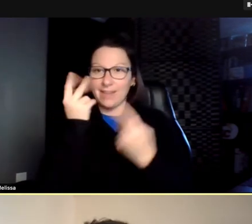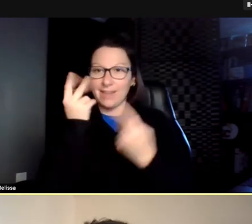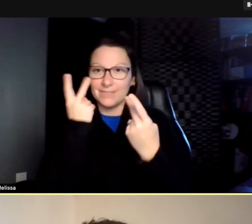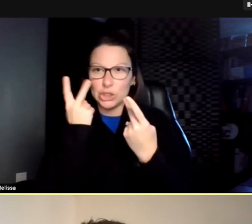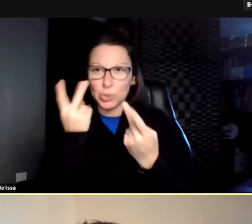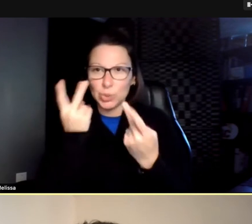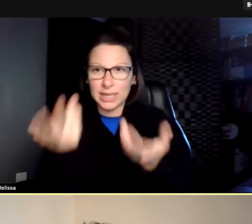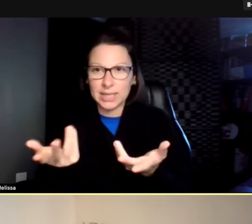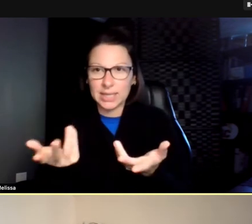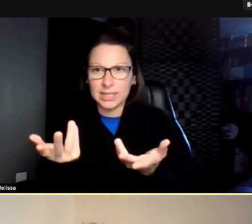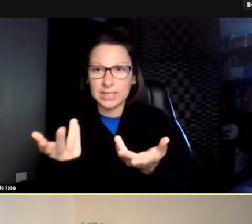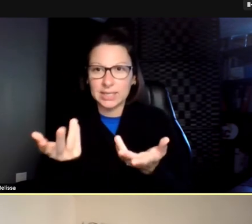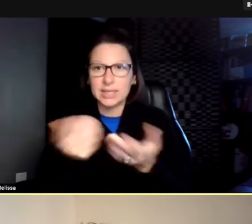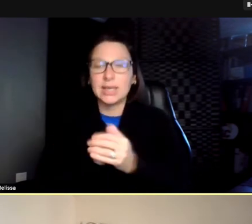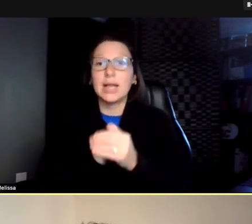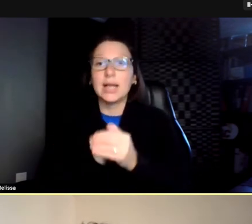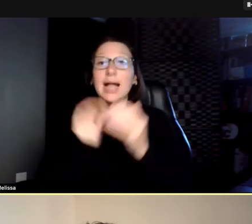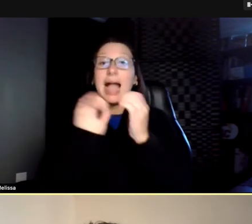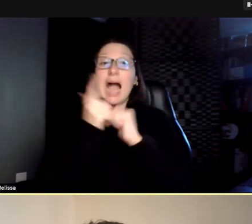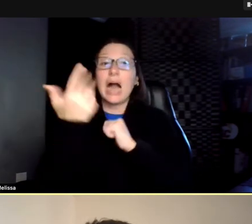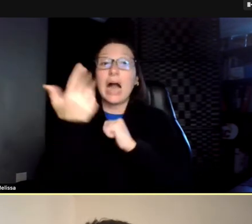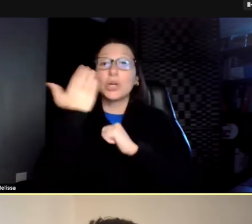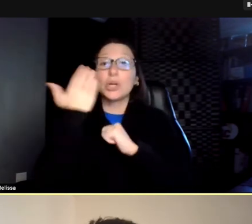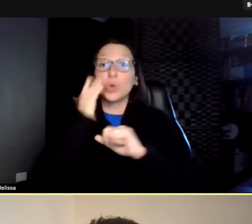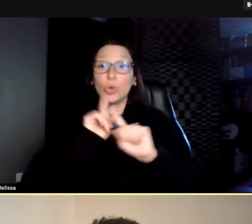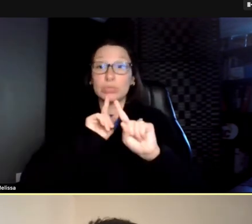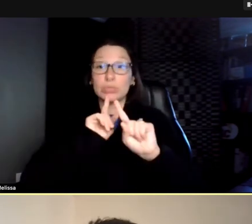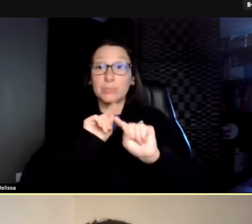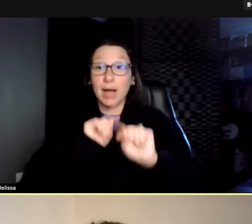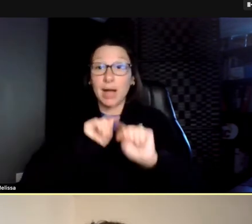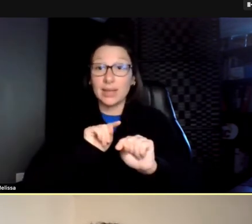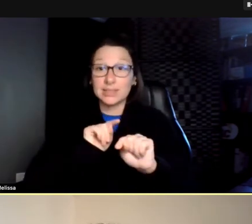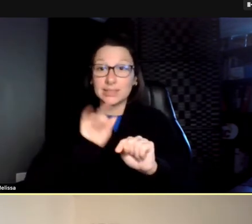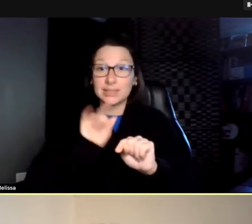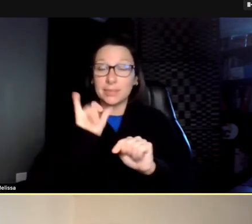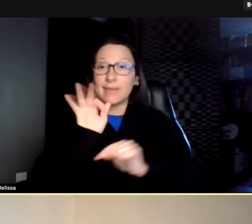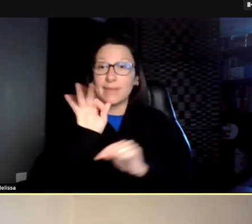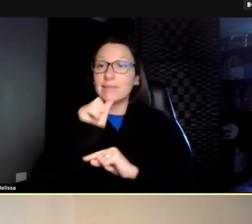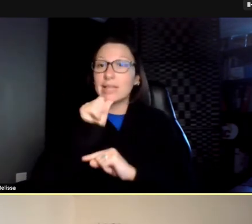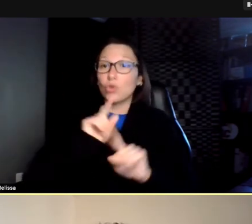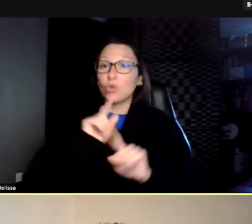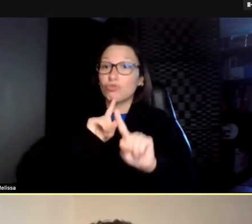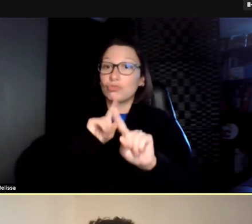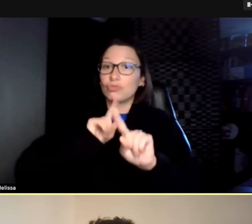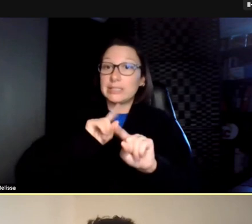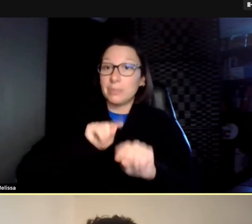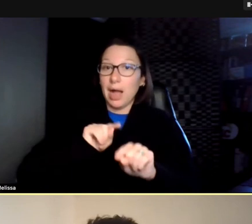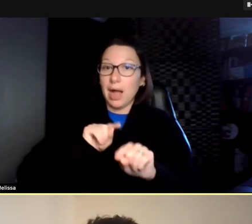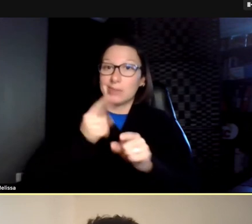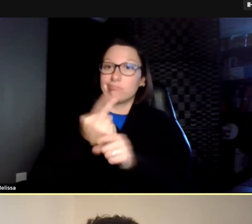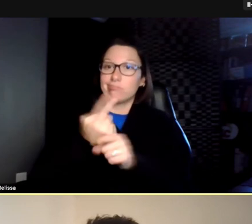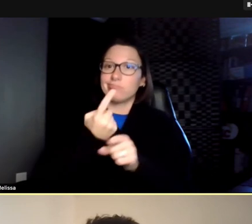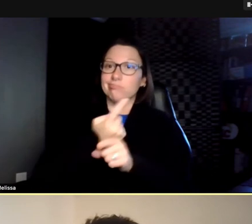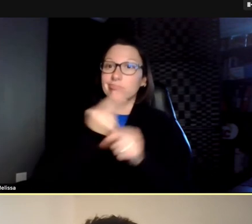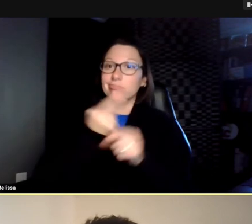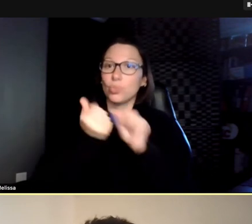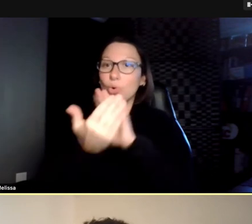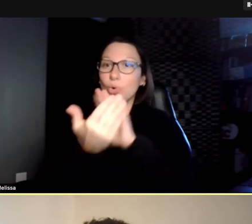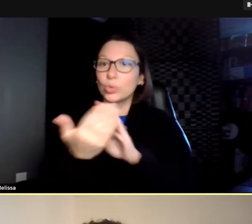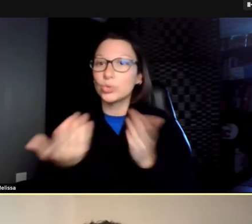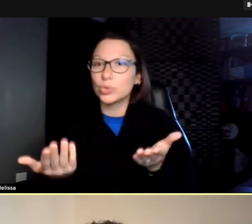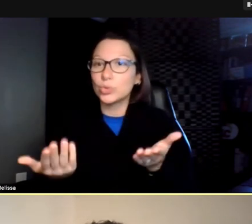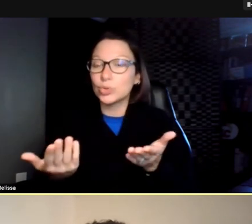How do you know that they are responsive or responding if they don't respond in conventional ways, in ways